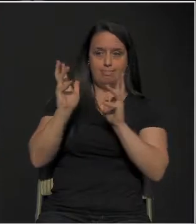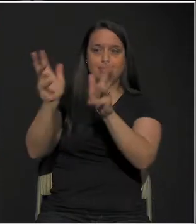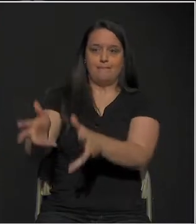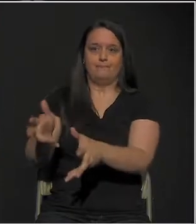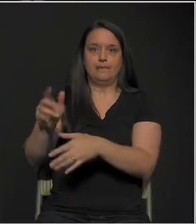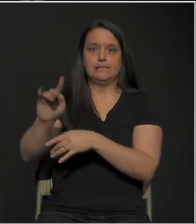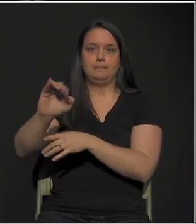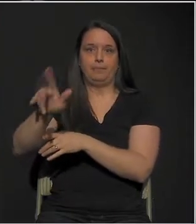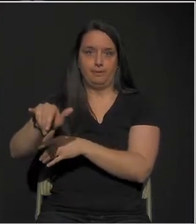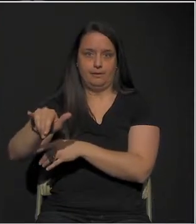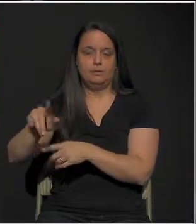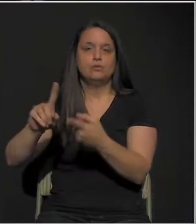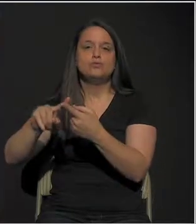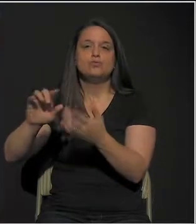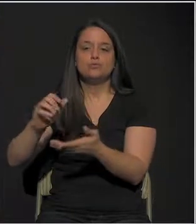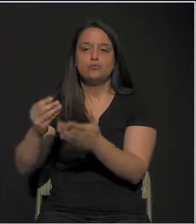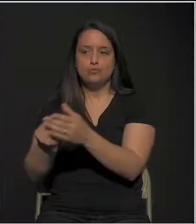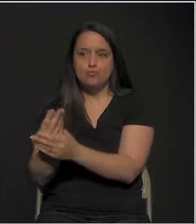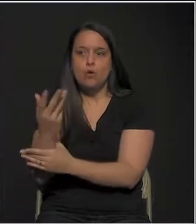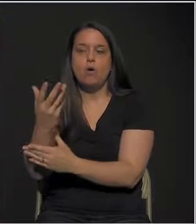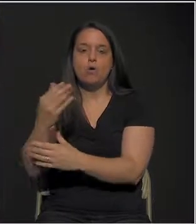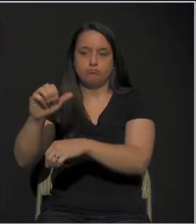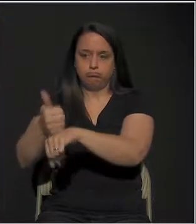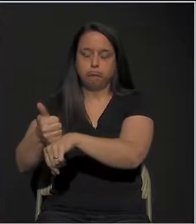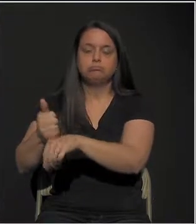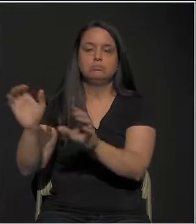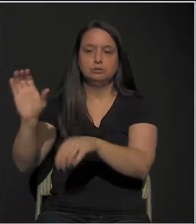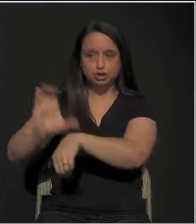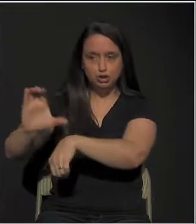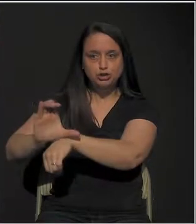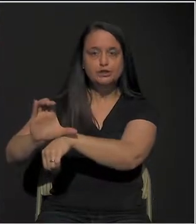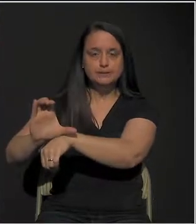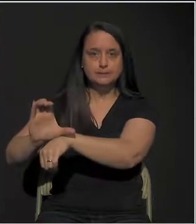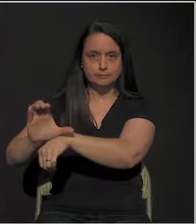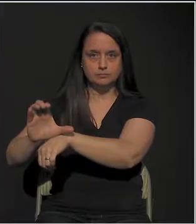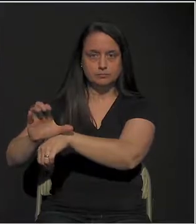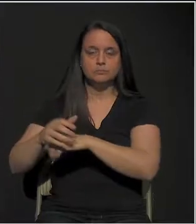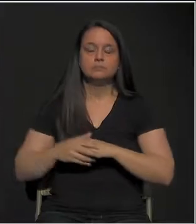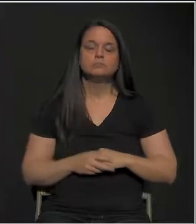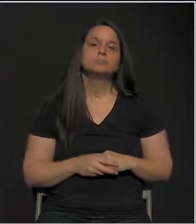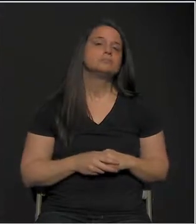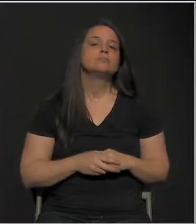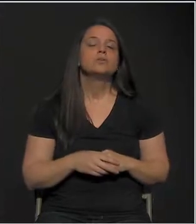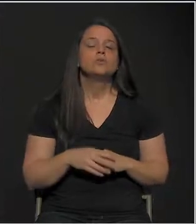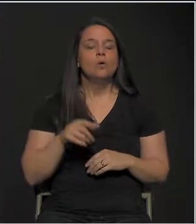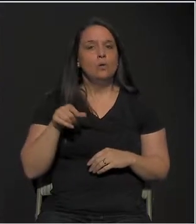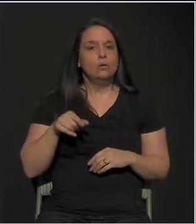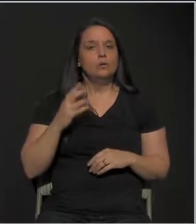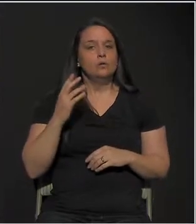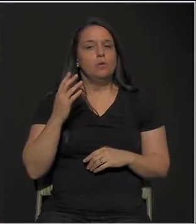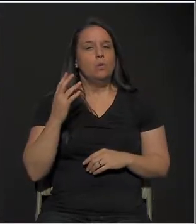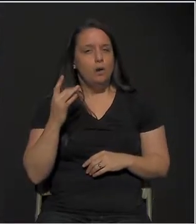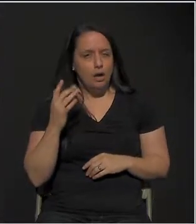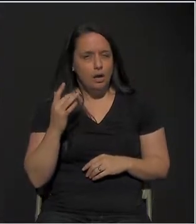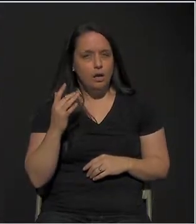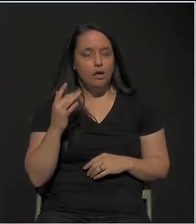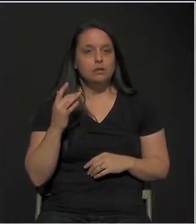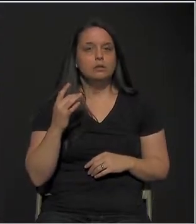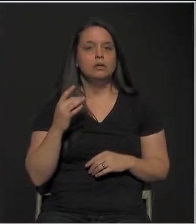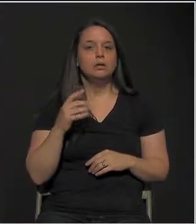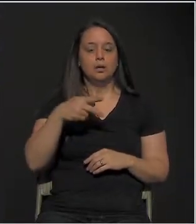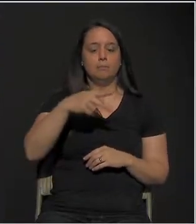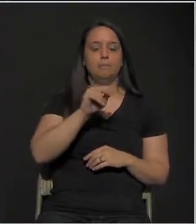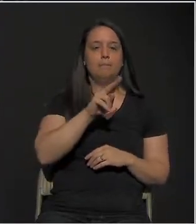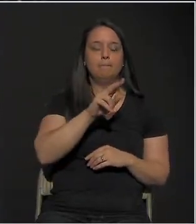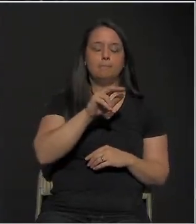and to start church and churches. And so this is why here, Paul is